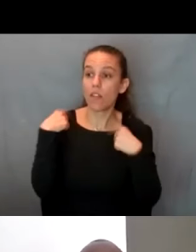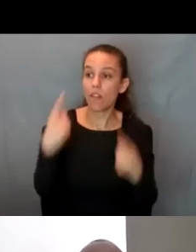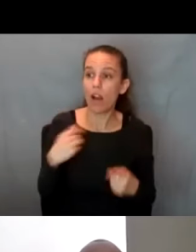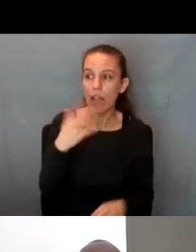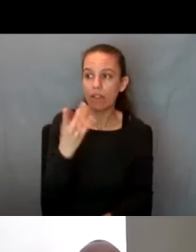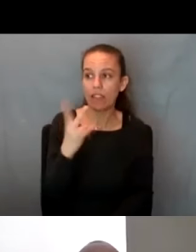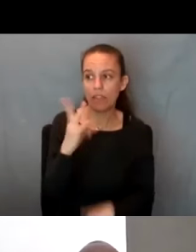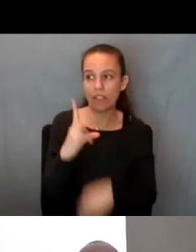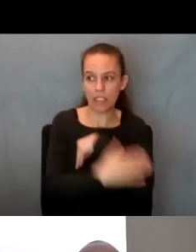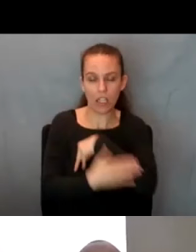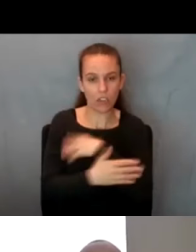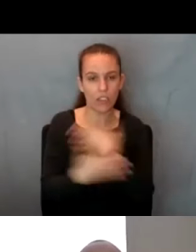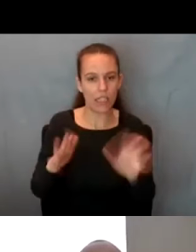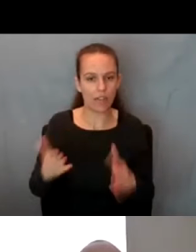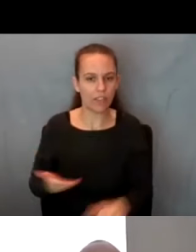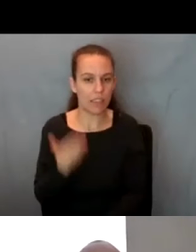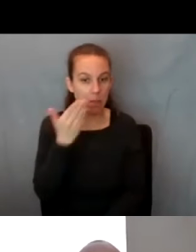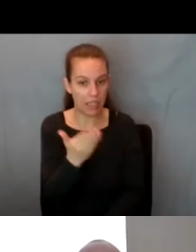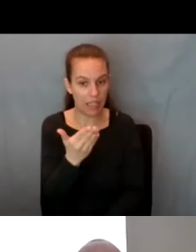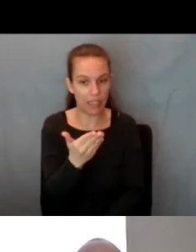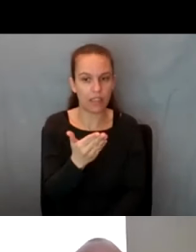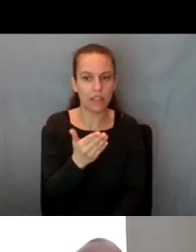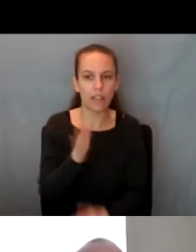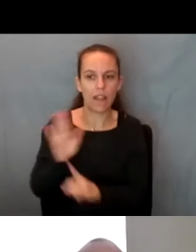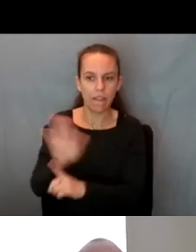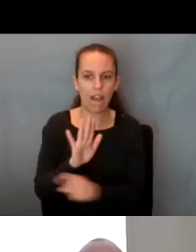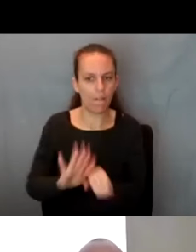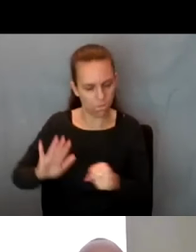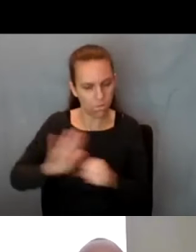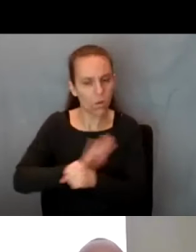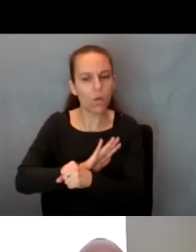that have submitted not only their full